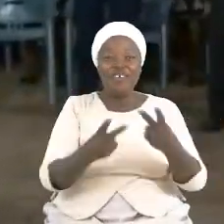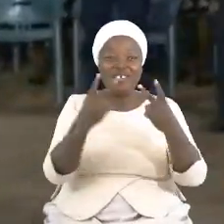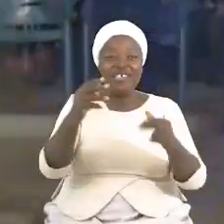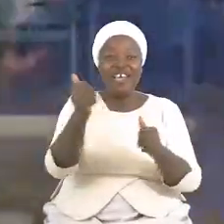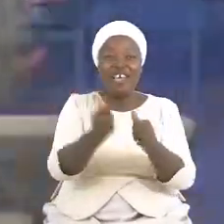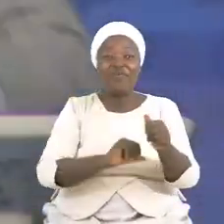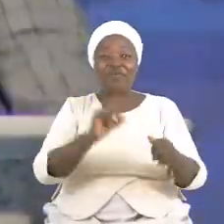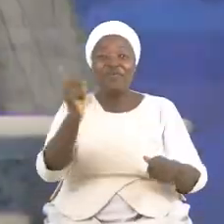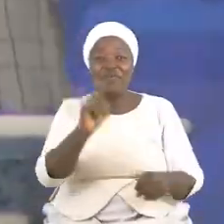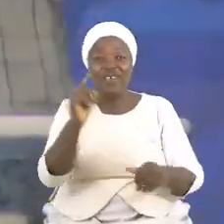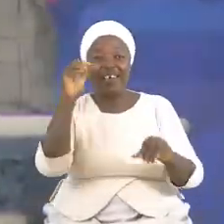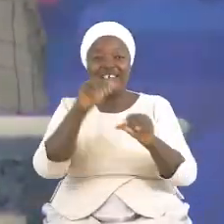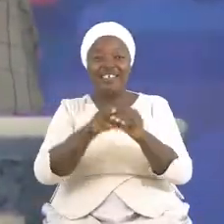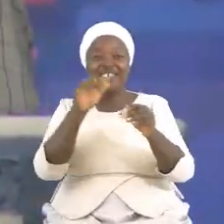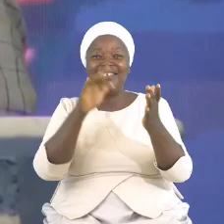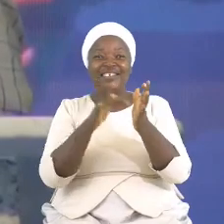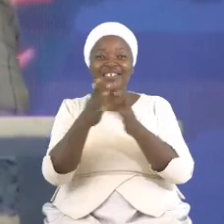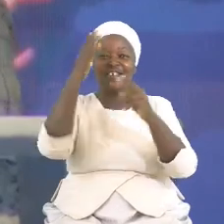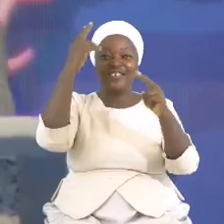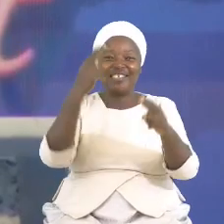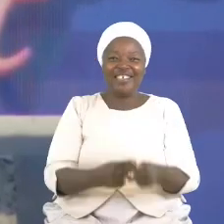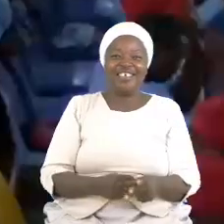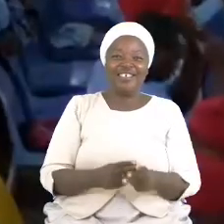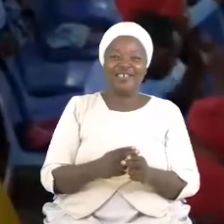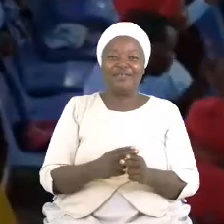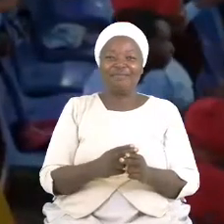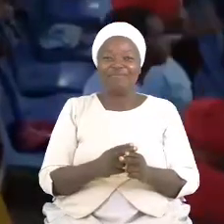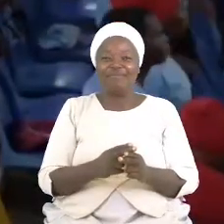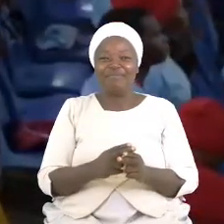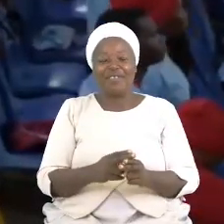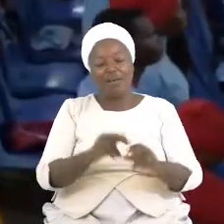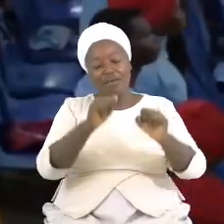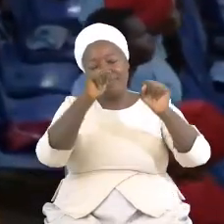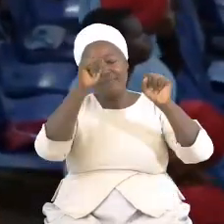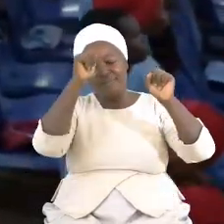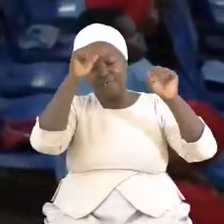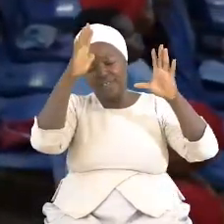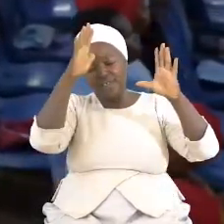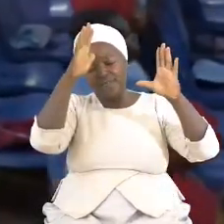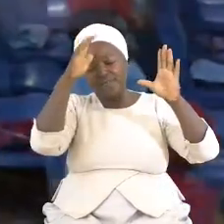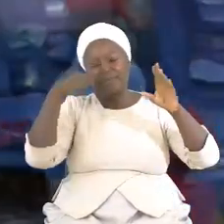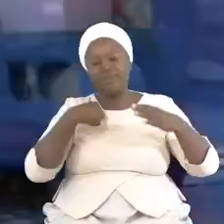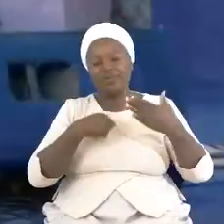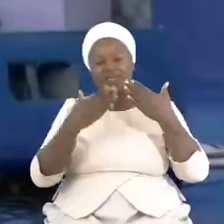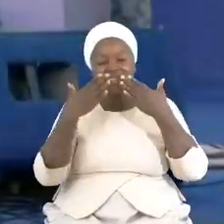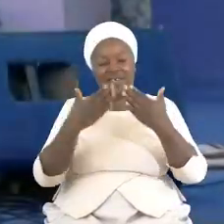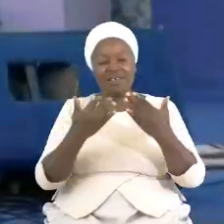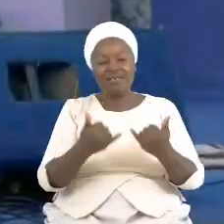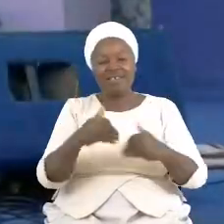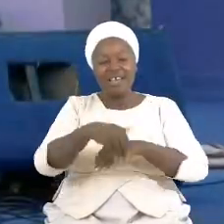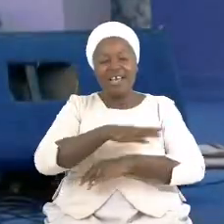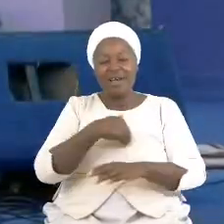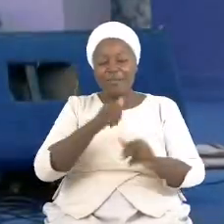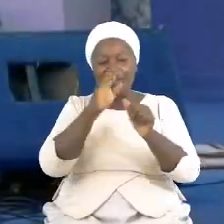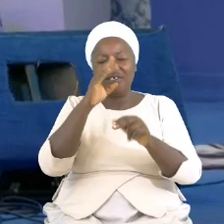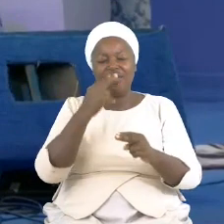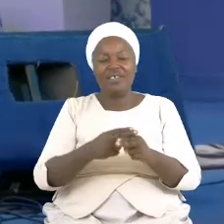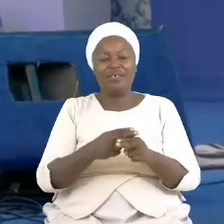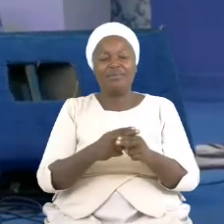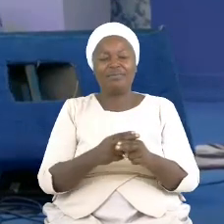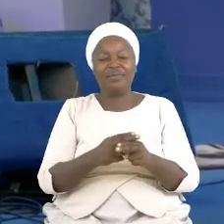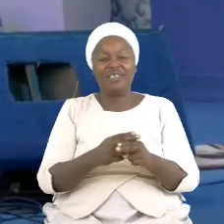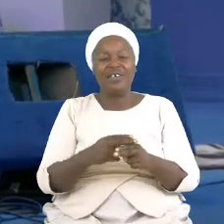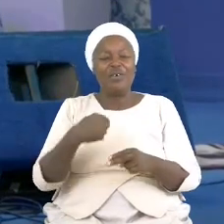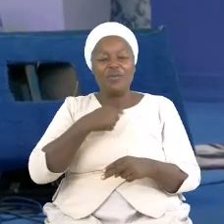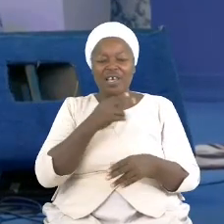in Jesus' name. Father, we thank you tonight and bless your name. We're asking,